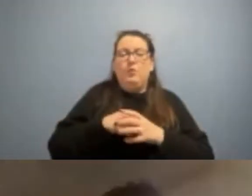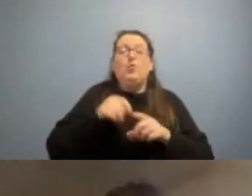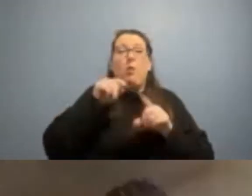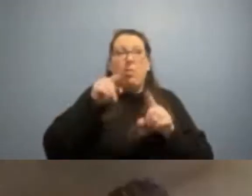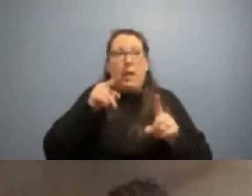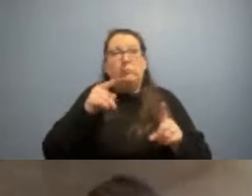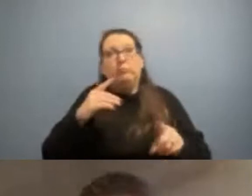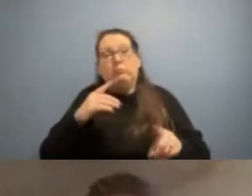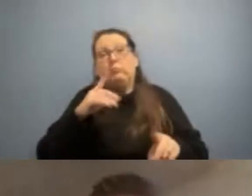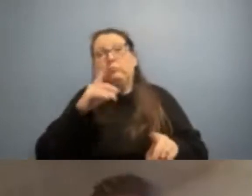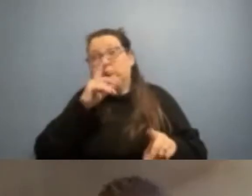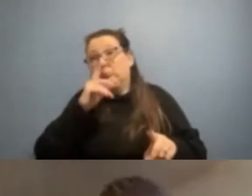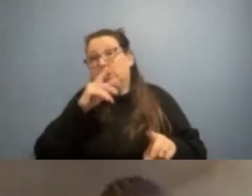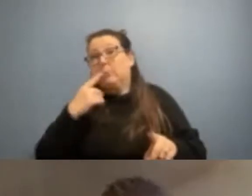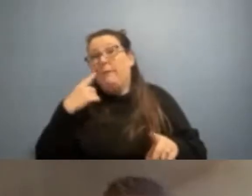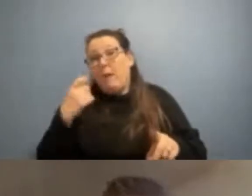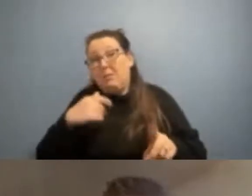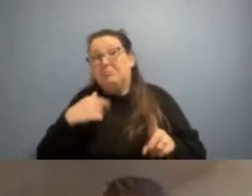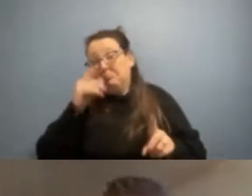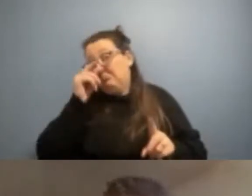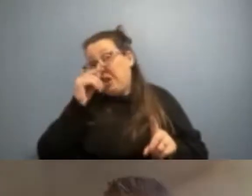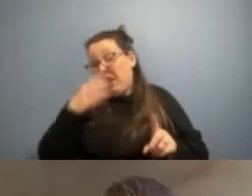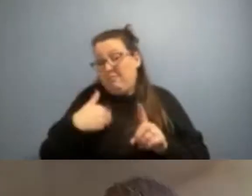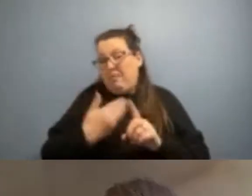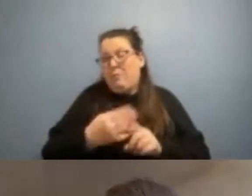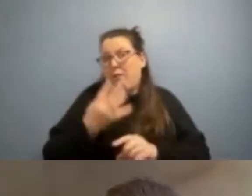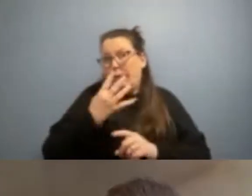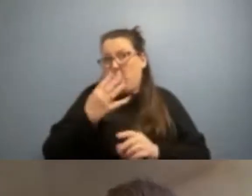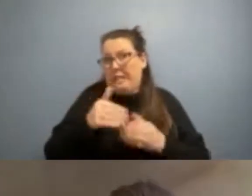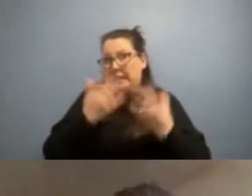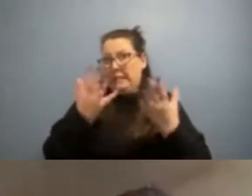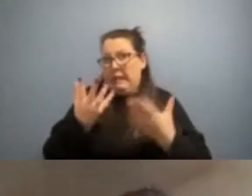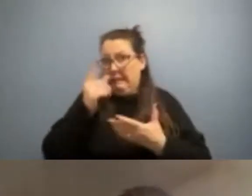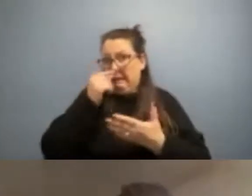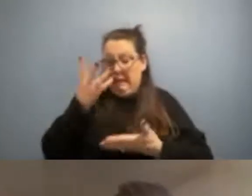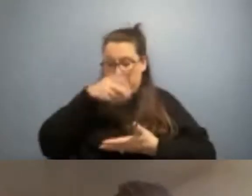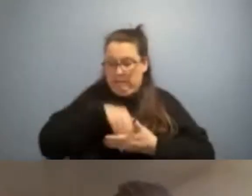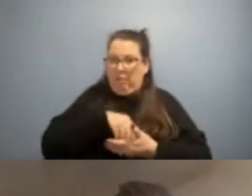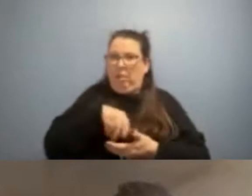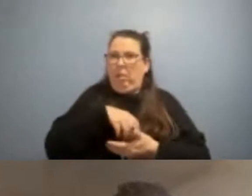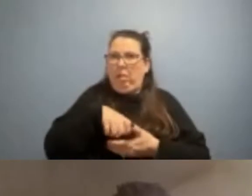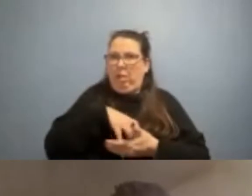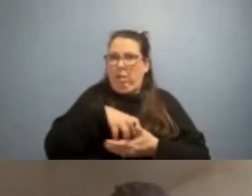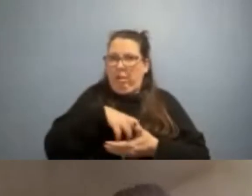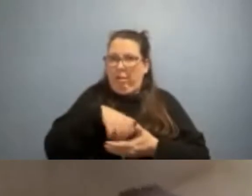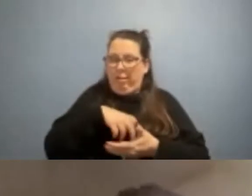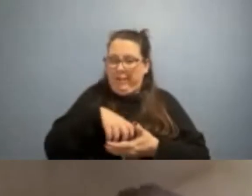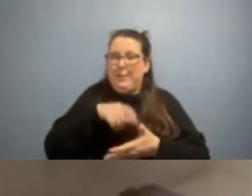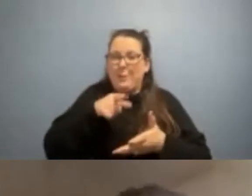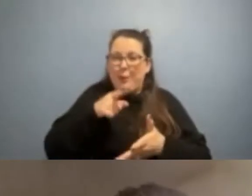take up to around 14 days. So basically, we need to make sure that people stay isolated until those 14 days have